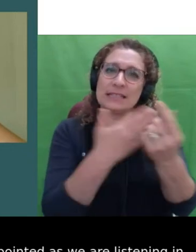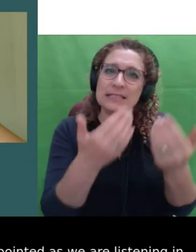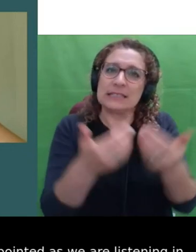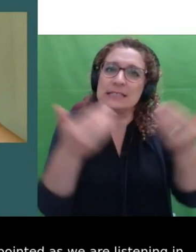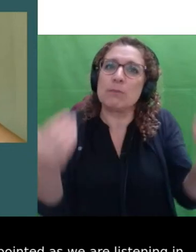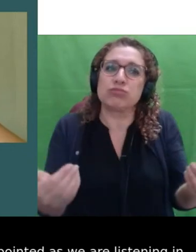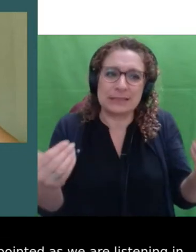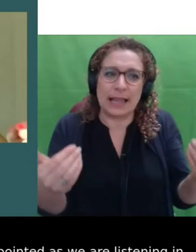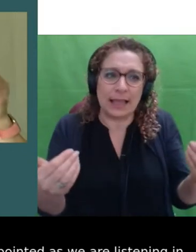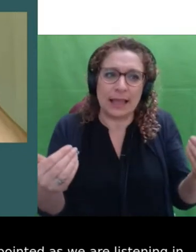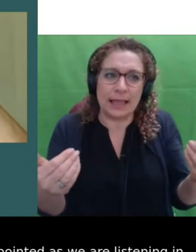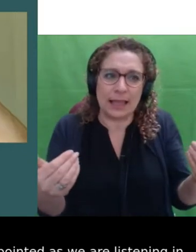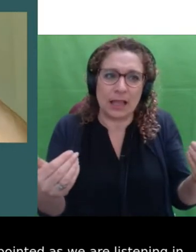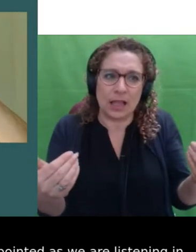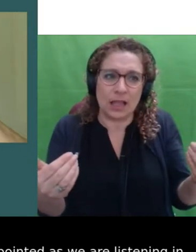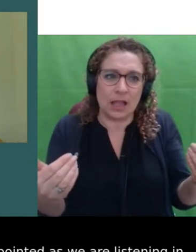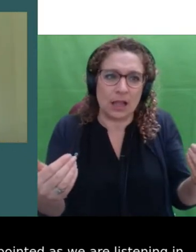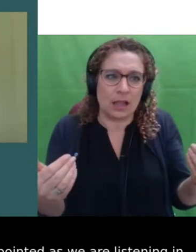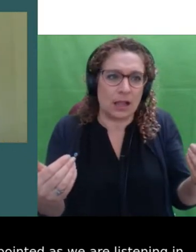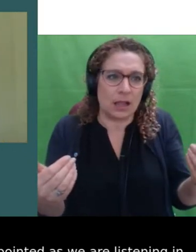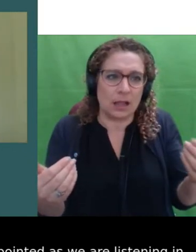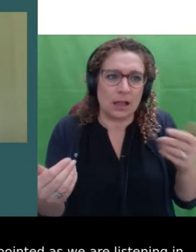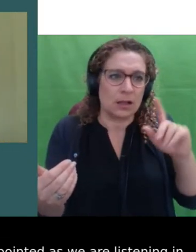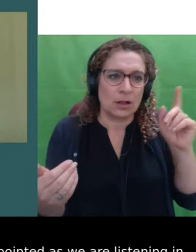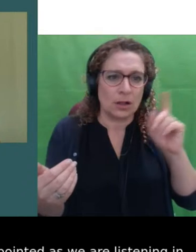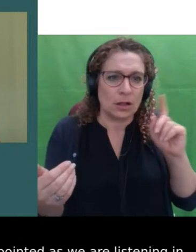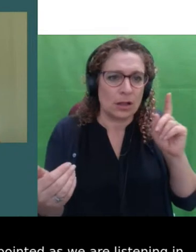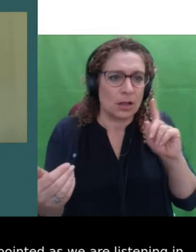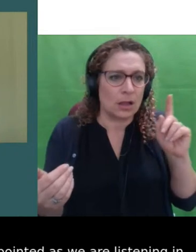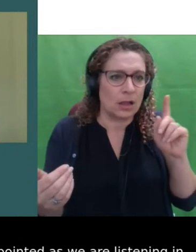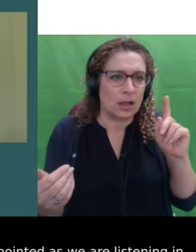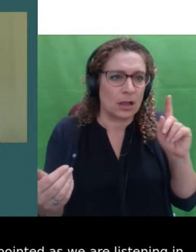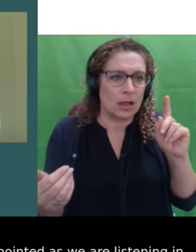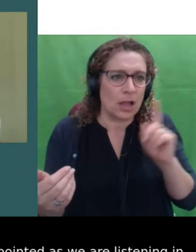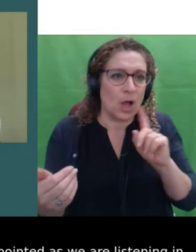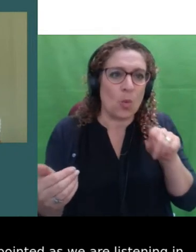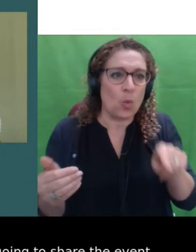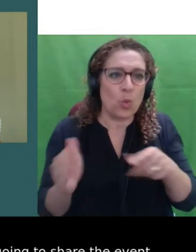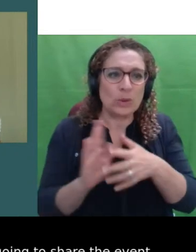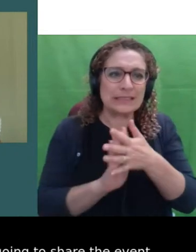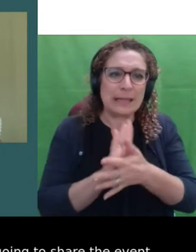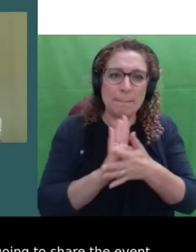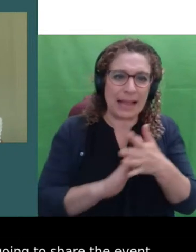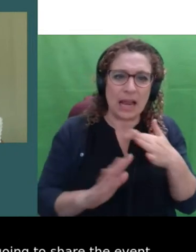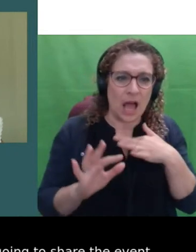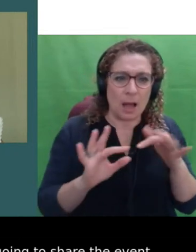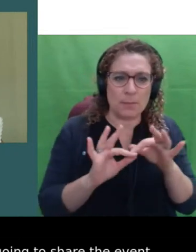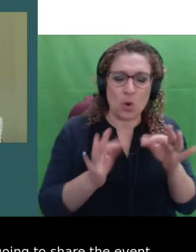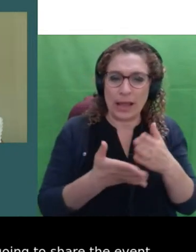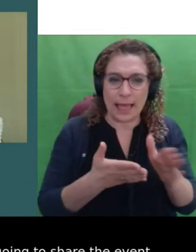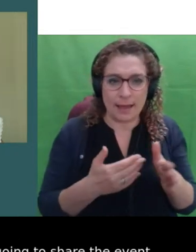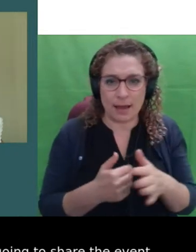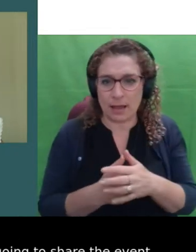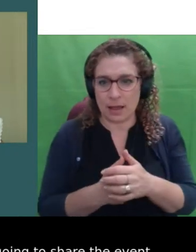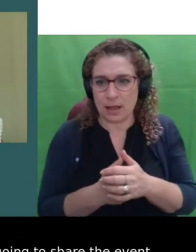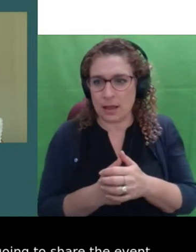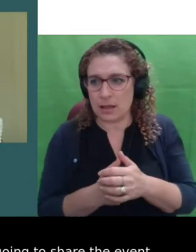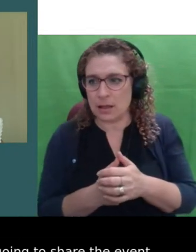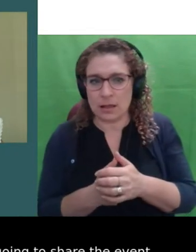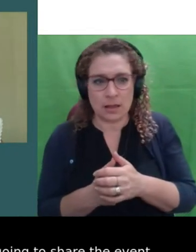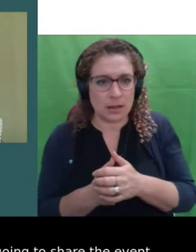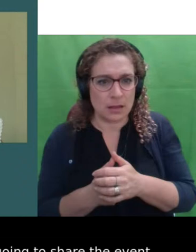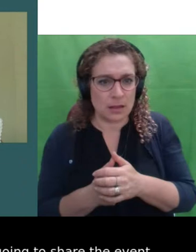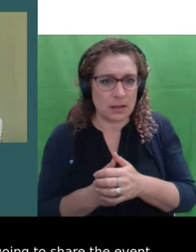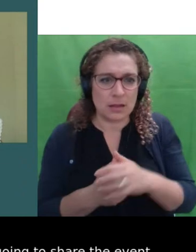um give me a heads up about what they mean by that please because it's not clear uh yeah holly hi